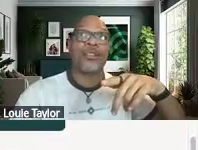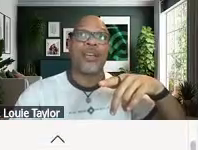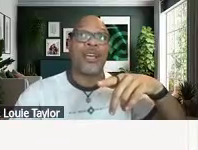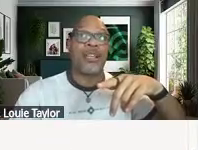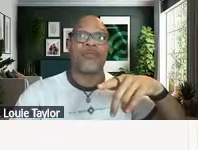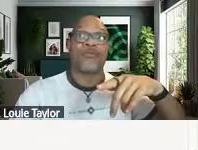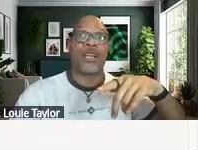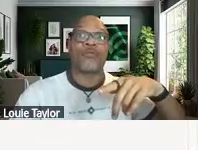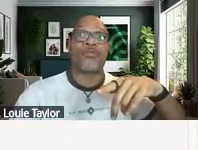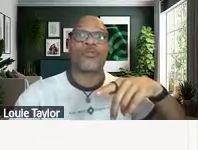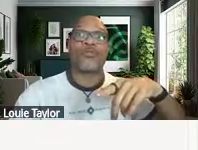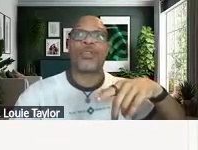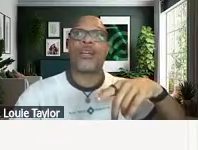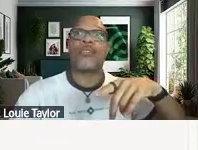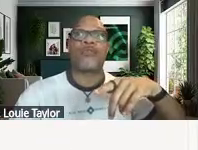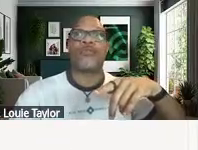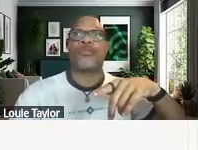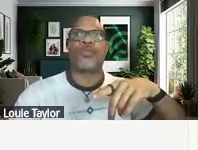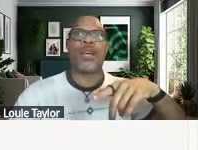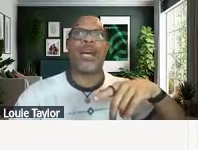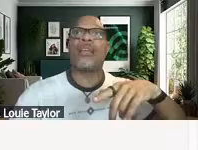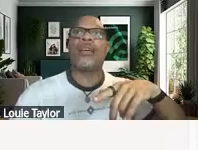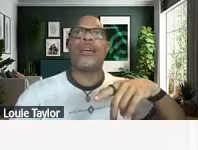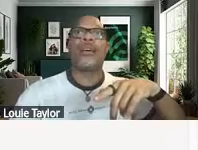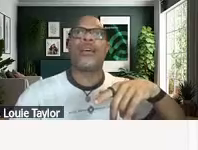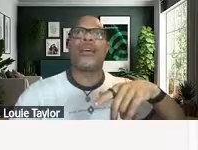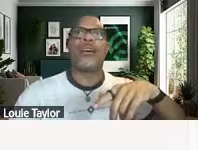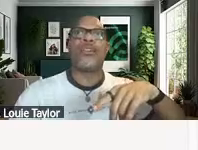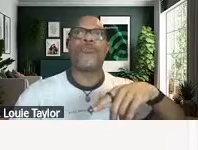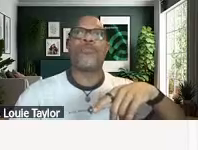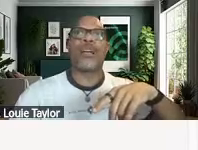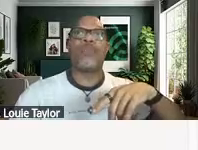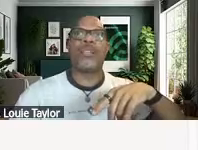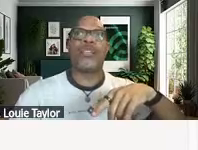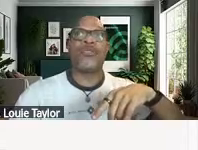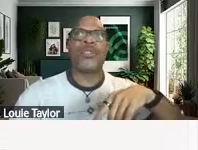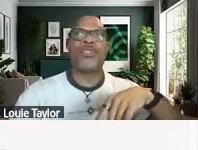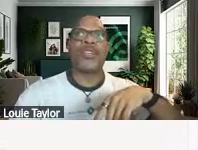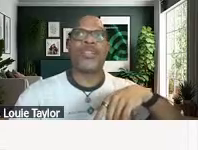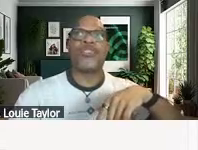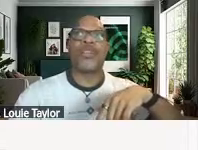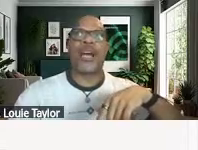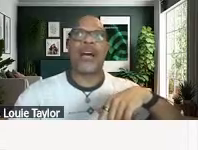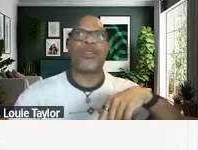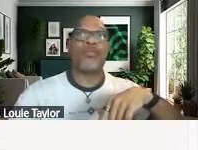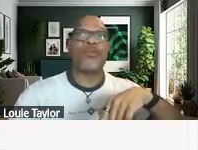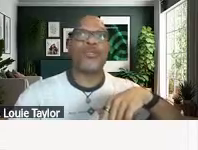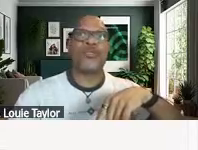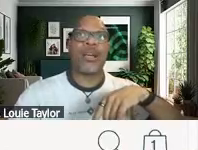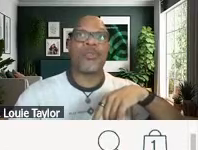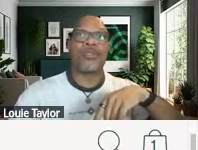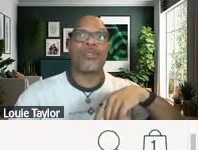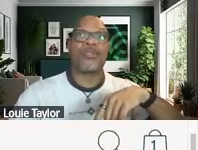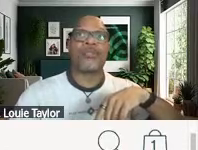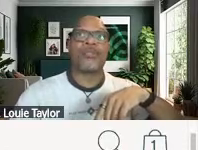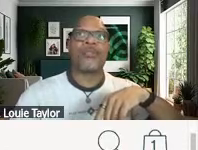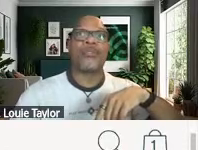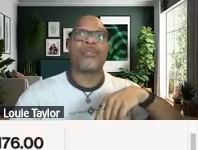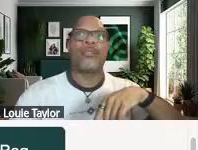with, and that rolls through there. You can roll through that. Recommended usage, it tells you how to use the drops.